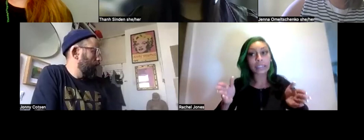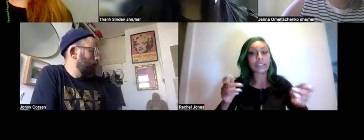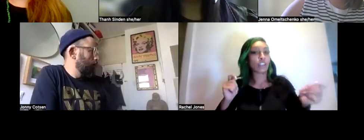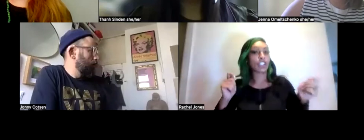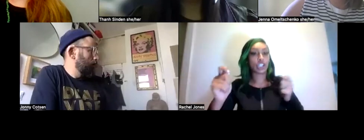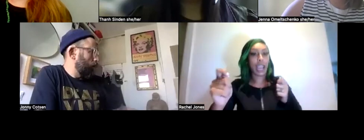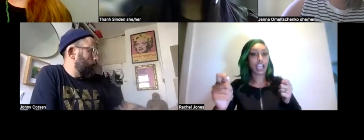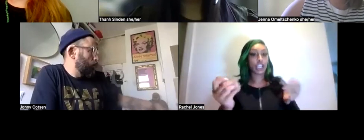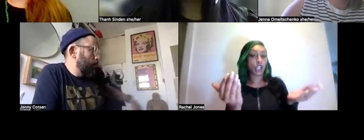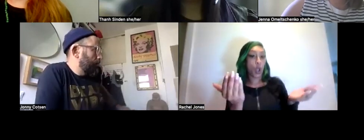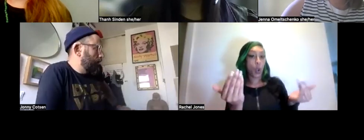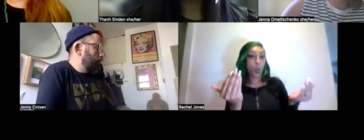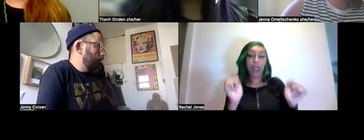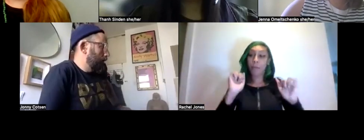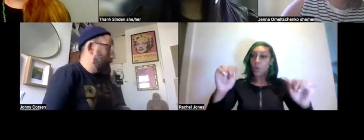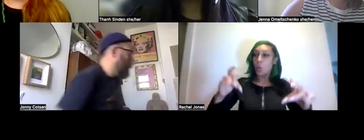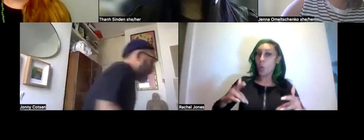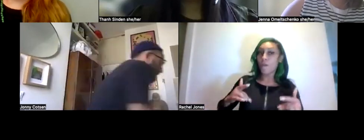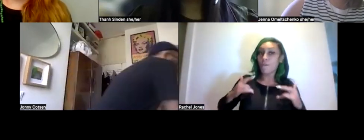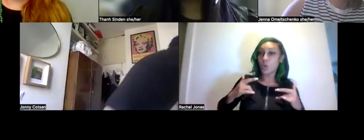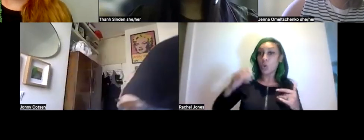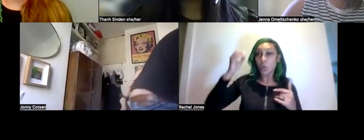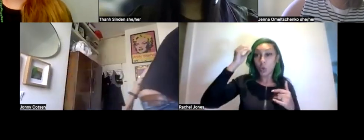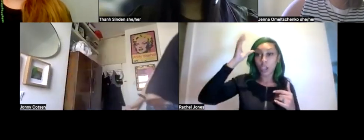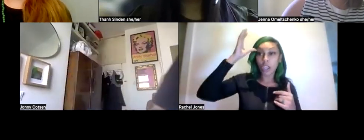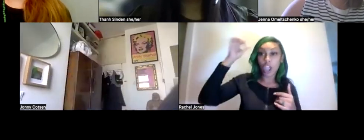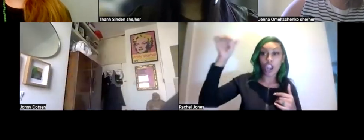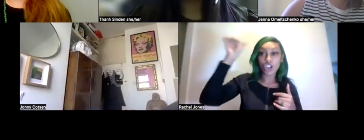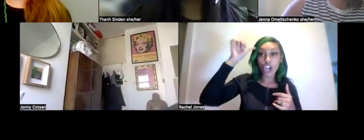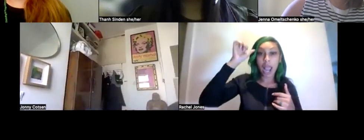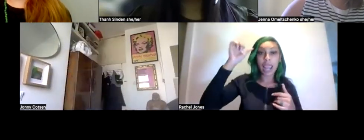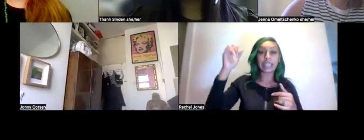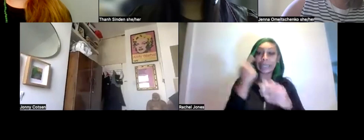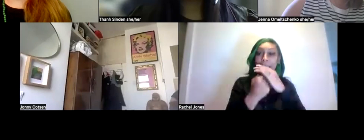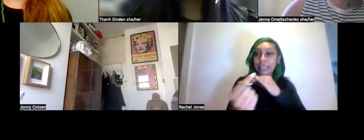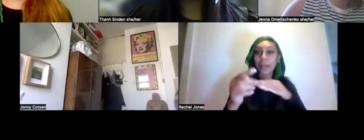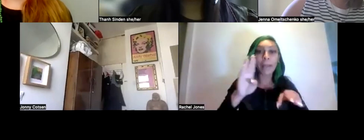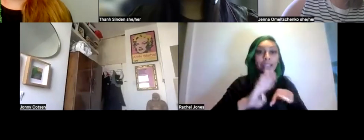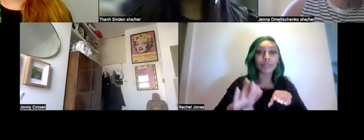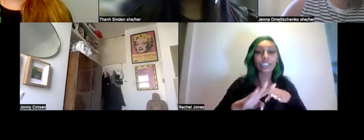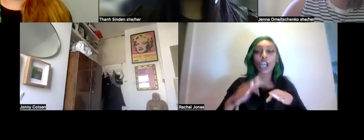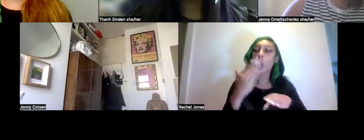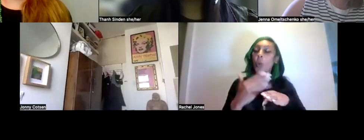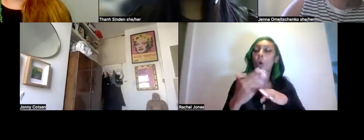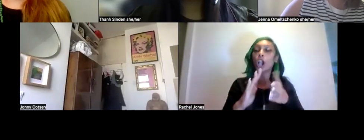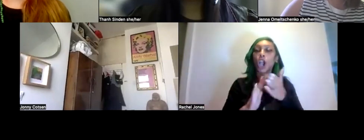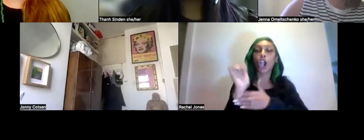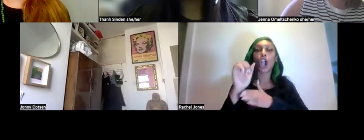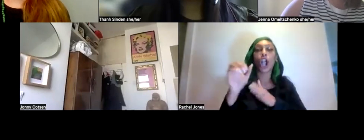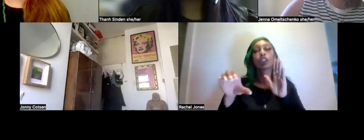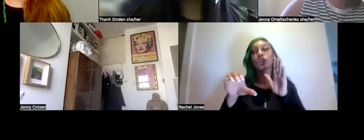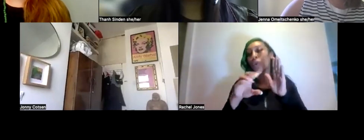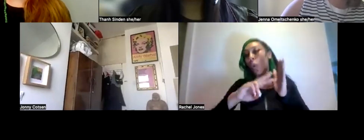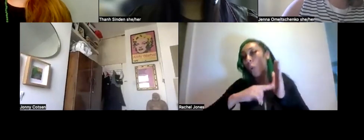your insights and experiences as independent practitioners and practitioners working within cultural organisations,